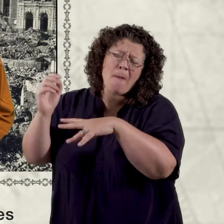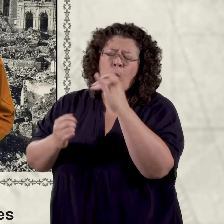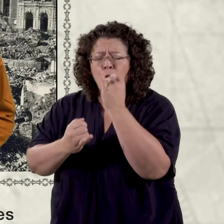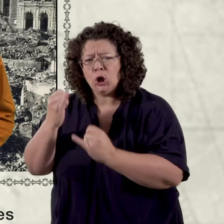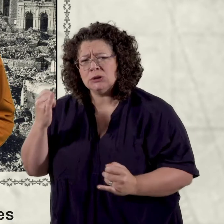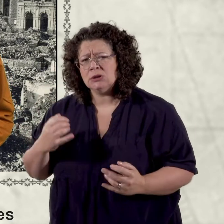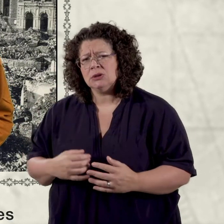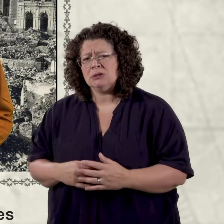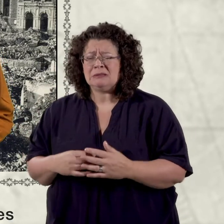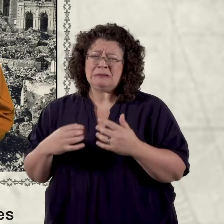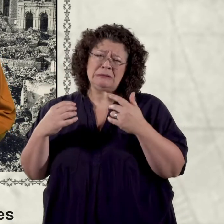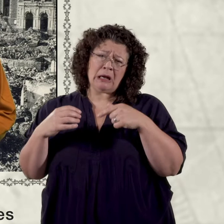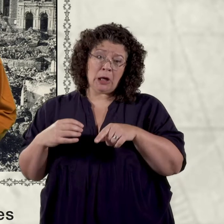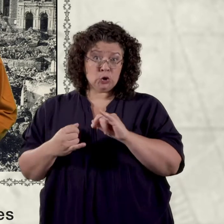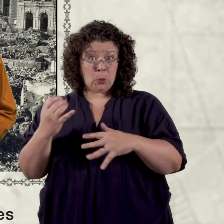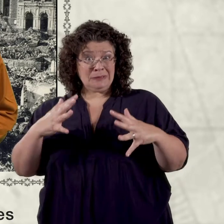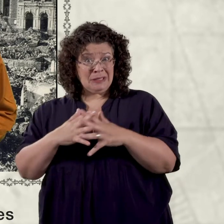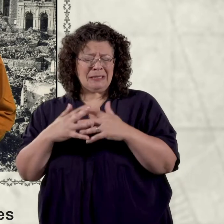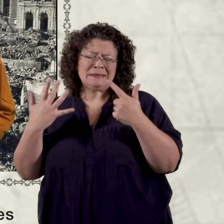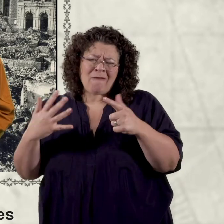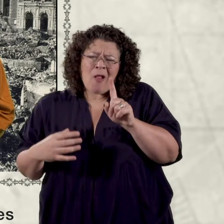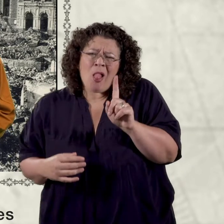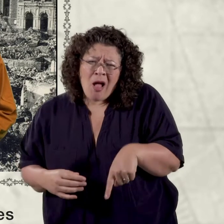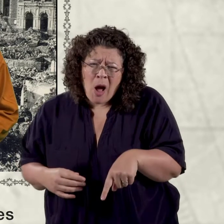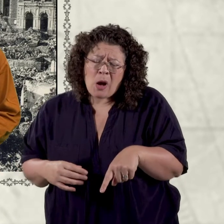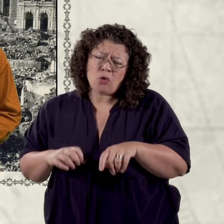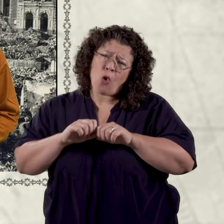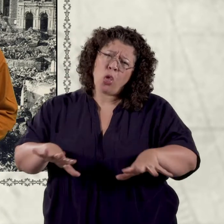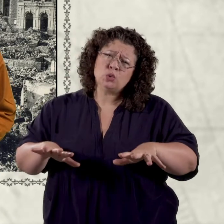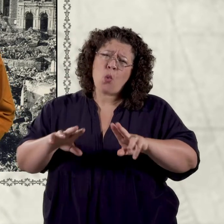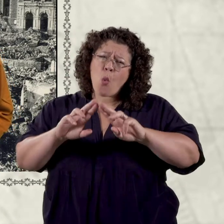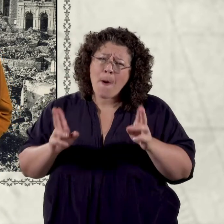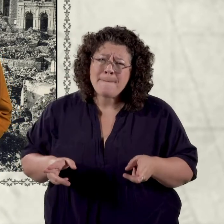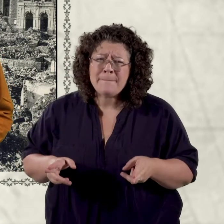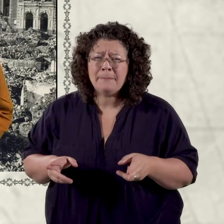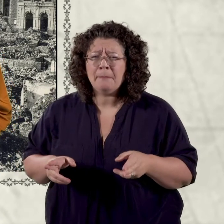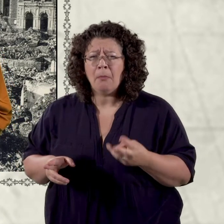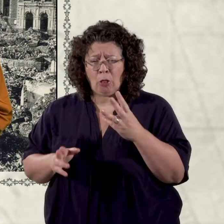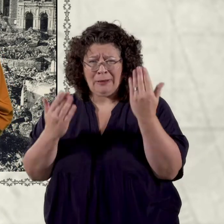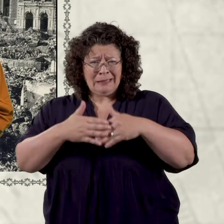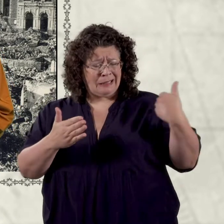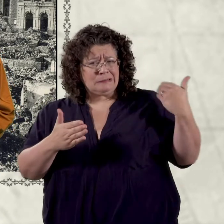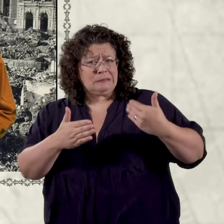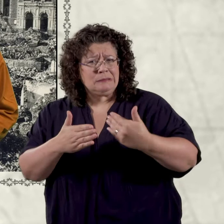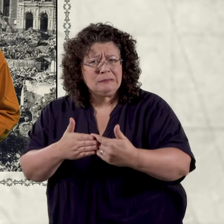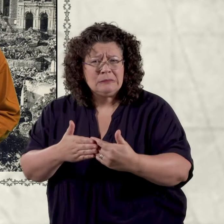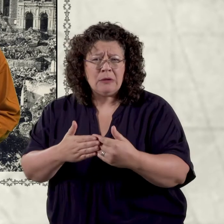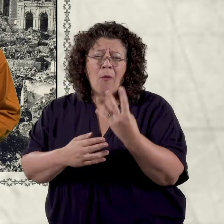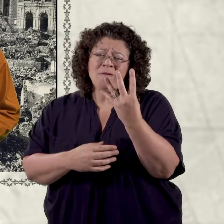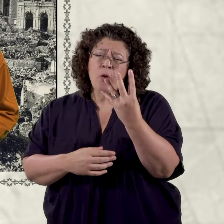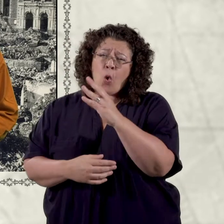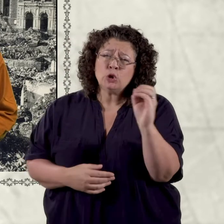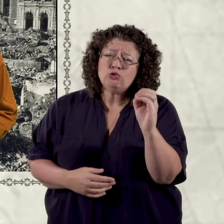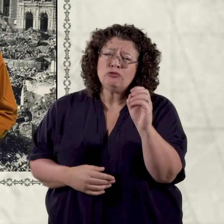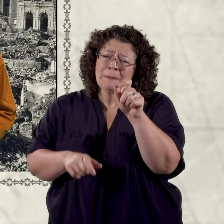7,000 people lost their homes in Swansea over those 3 nights. 400 people got injured